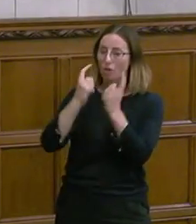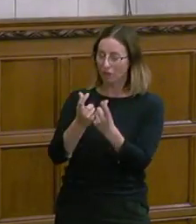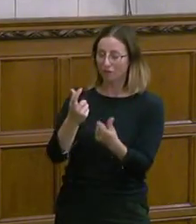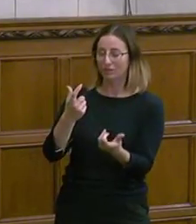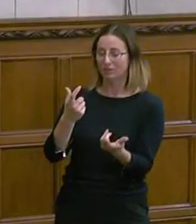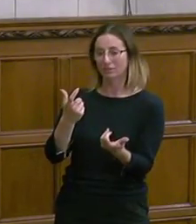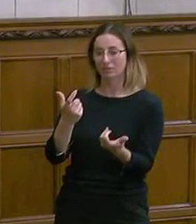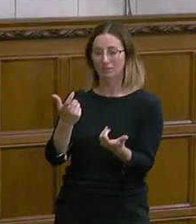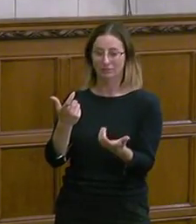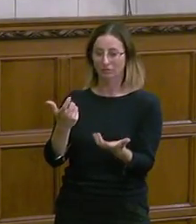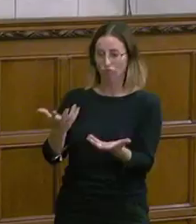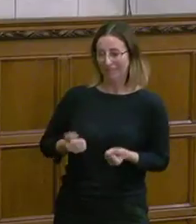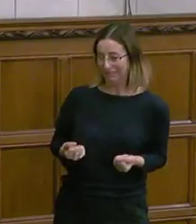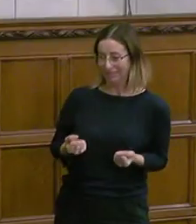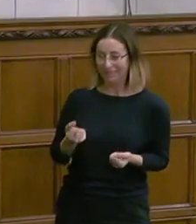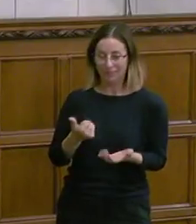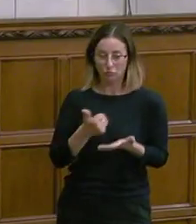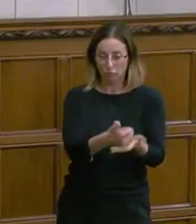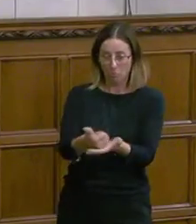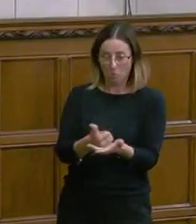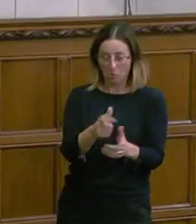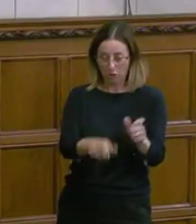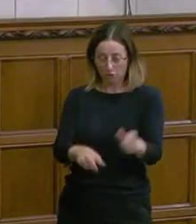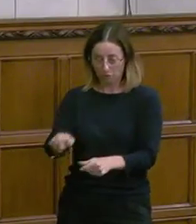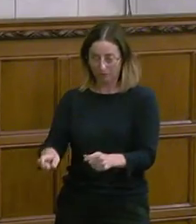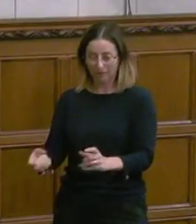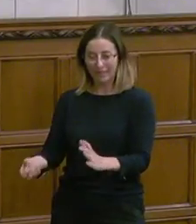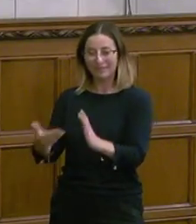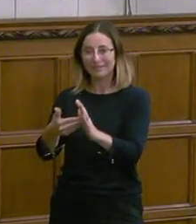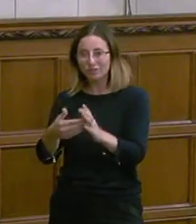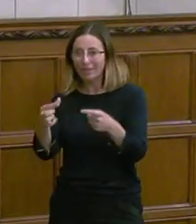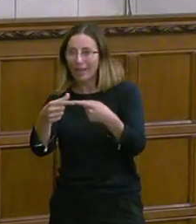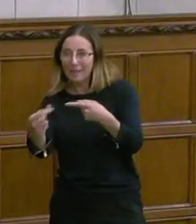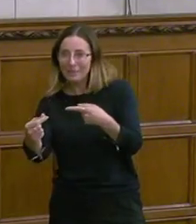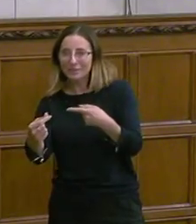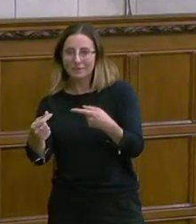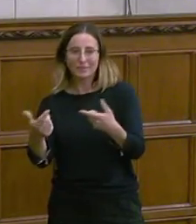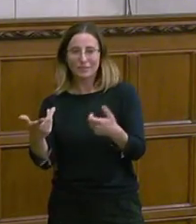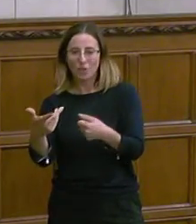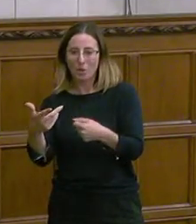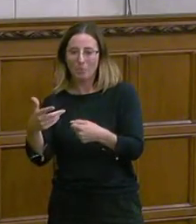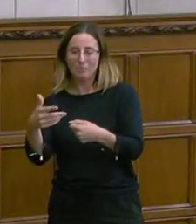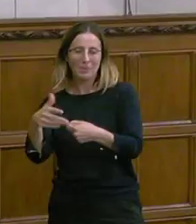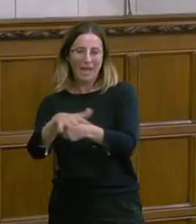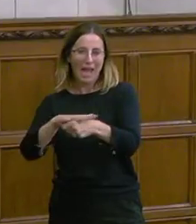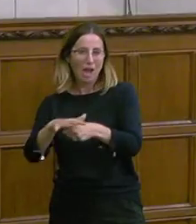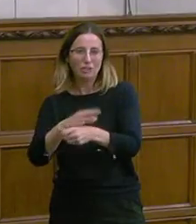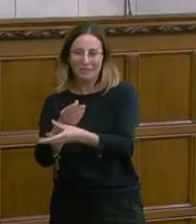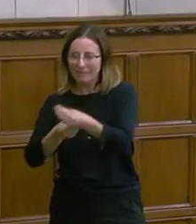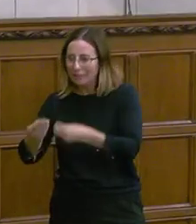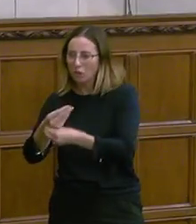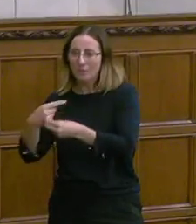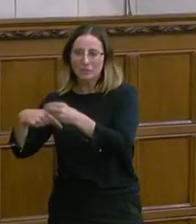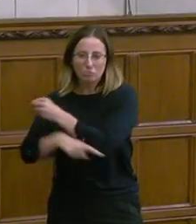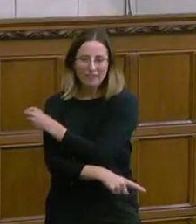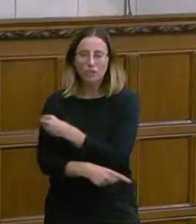funding which provides funds to support students, the additional element is from areas of economic deprivation based on the index of multiple